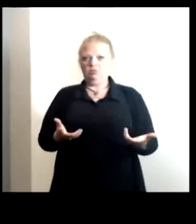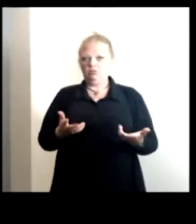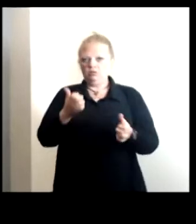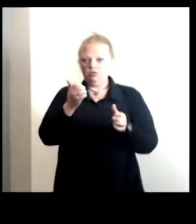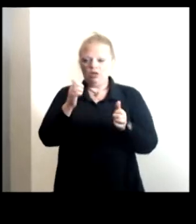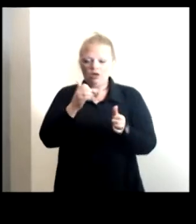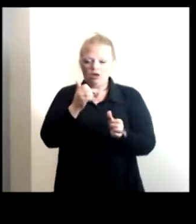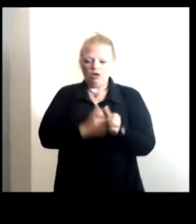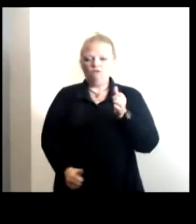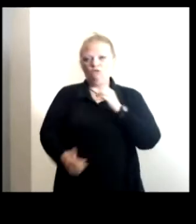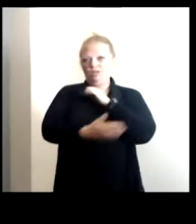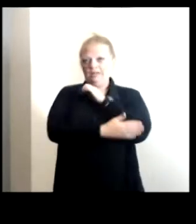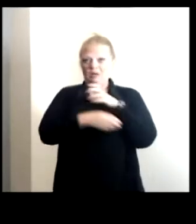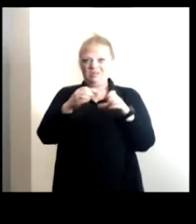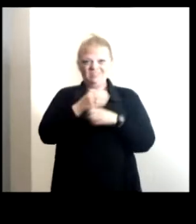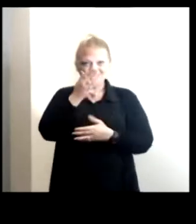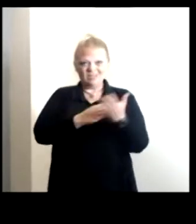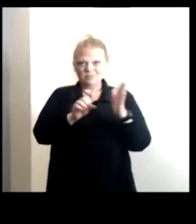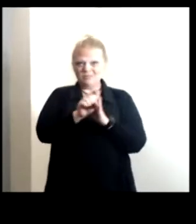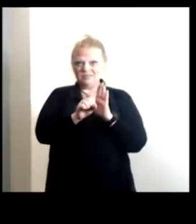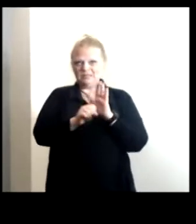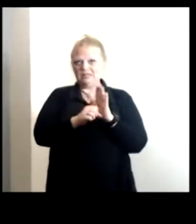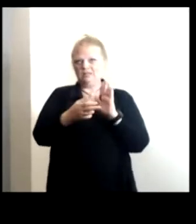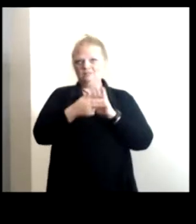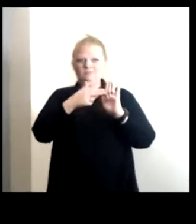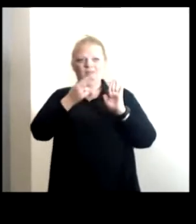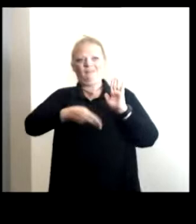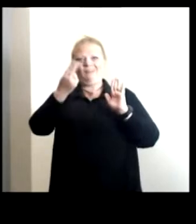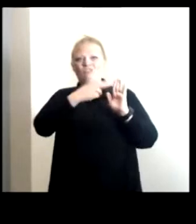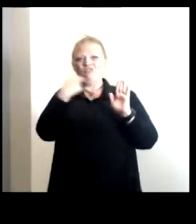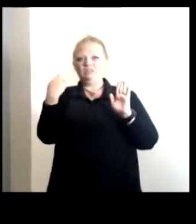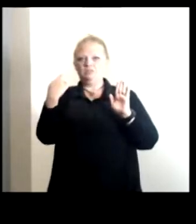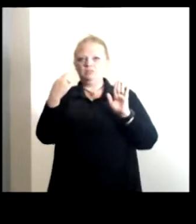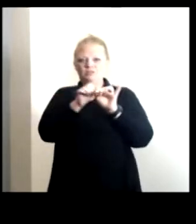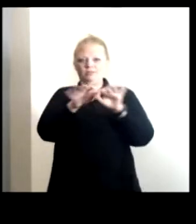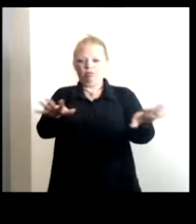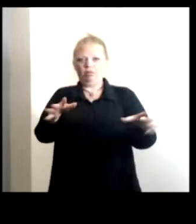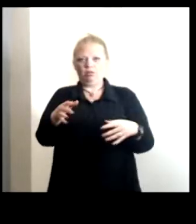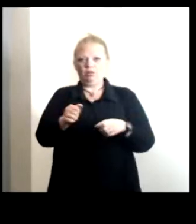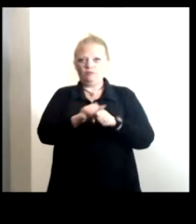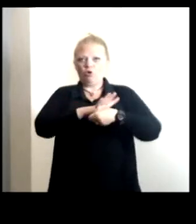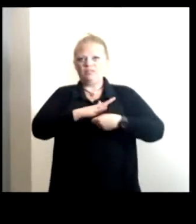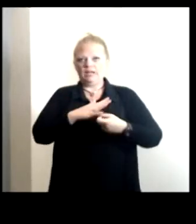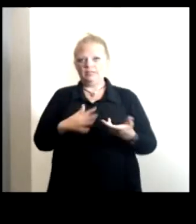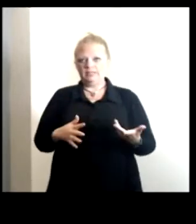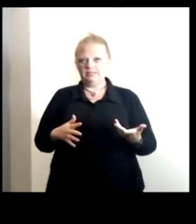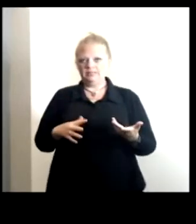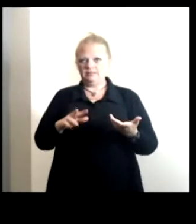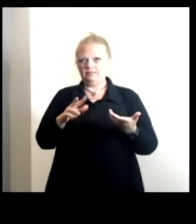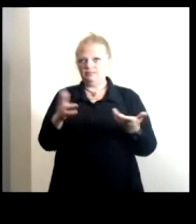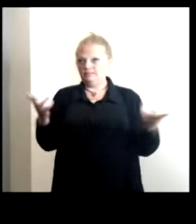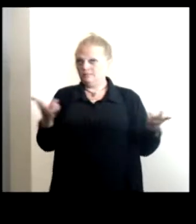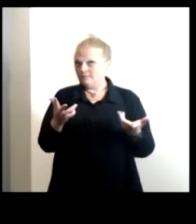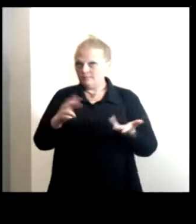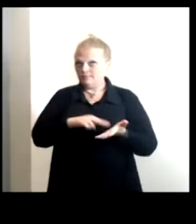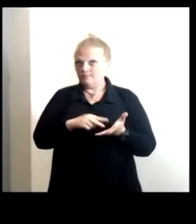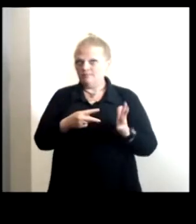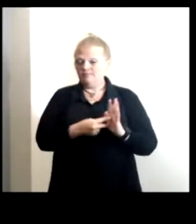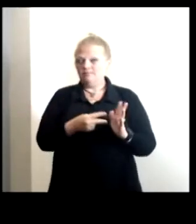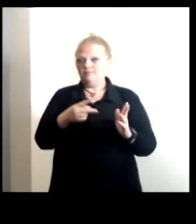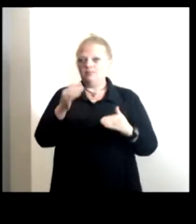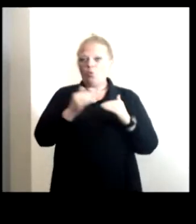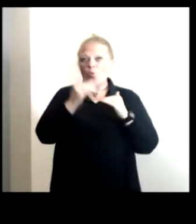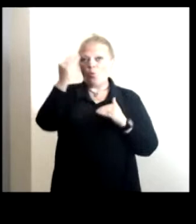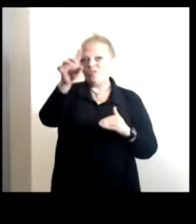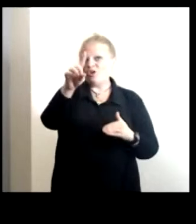every county in some states is at a high risk of transmission of COVID-19, meaning there are more than